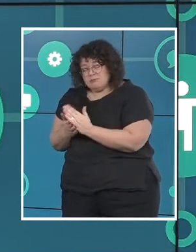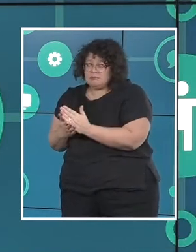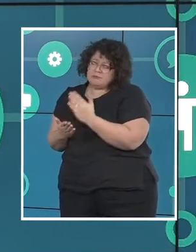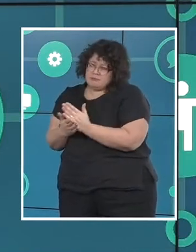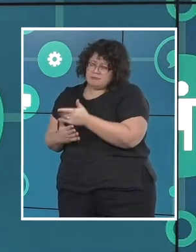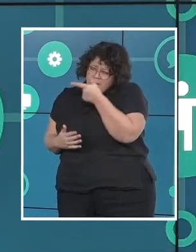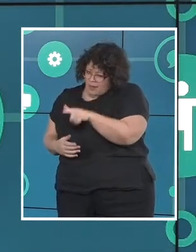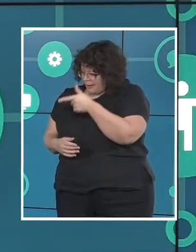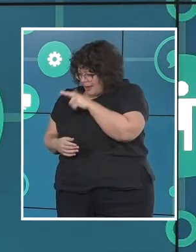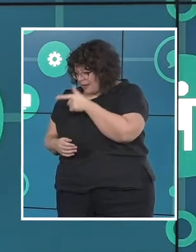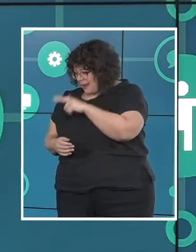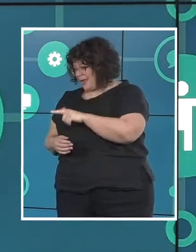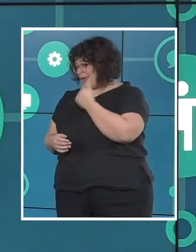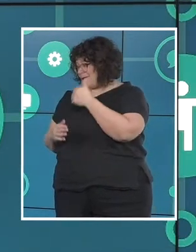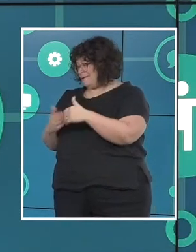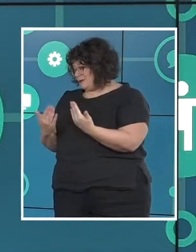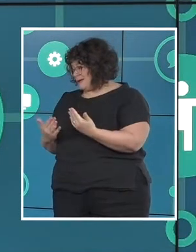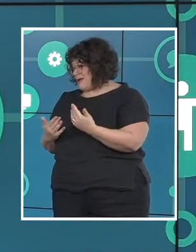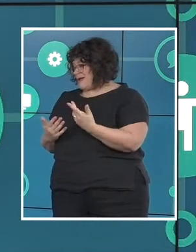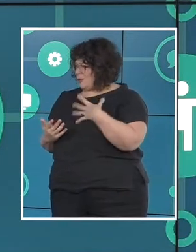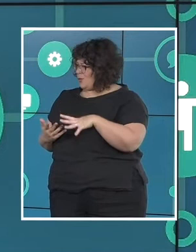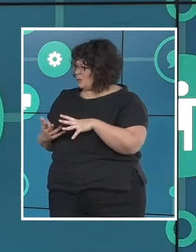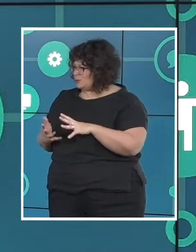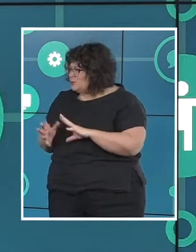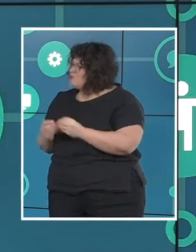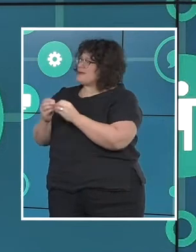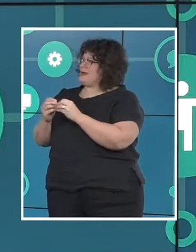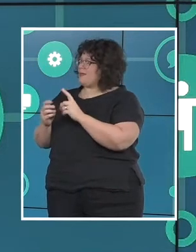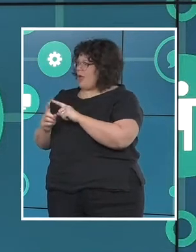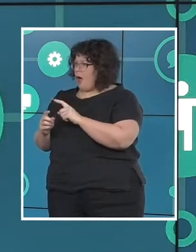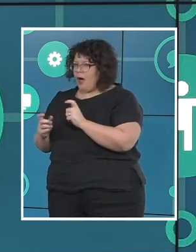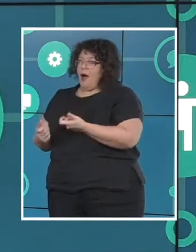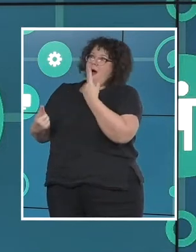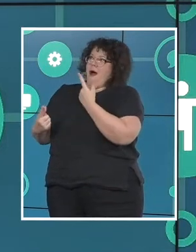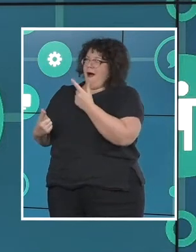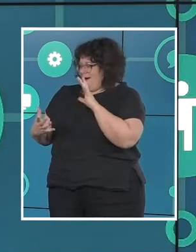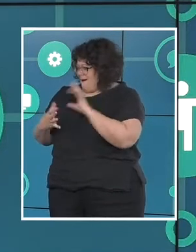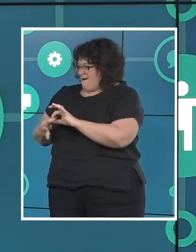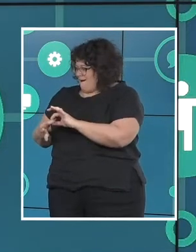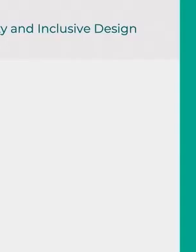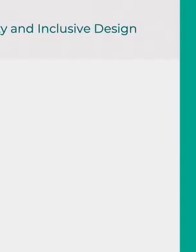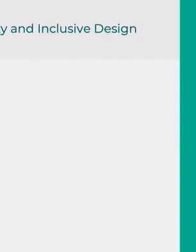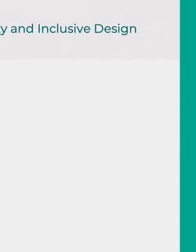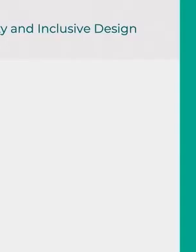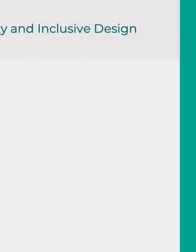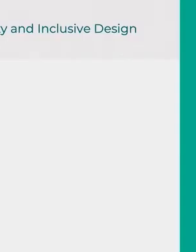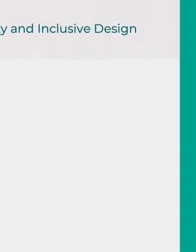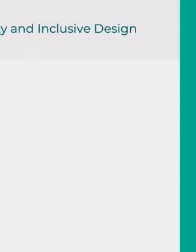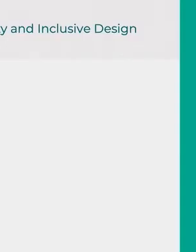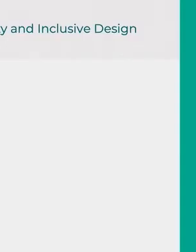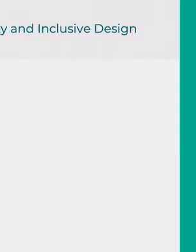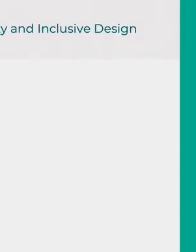had in our accessibility lab as an accessibility specialist and manager at Verizon Media. So I'm going to take a pause there